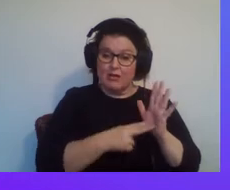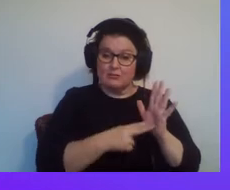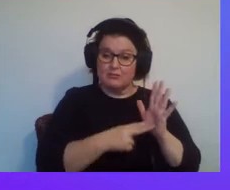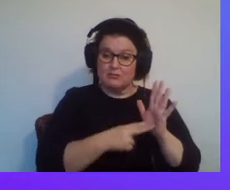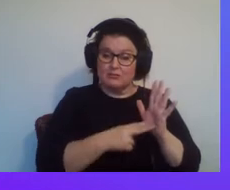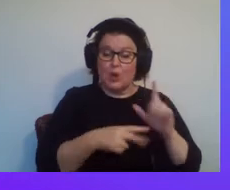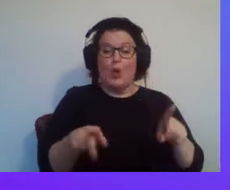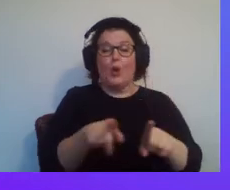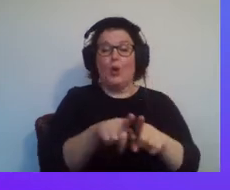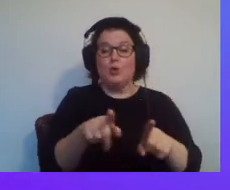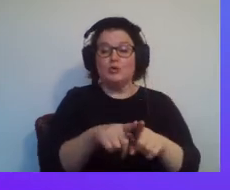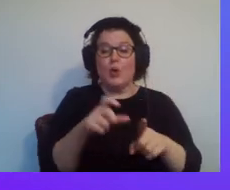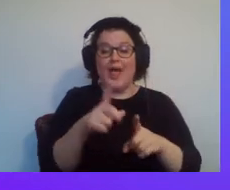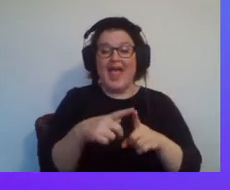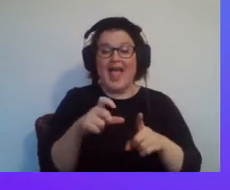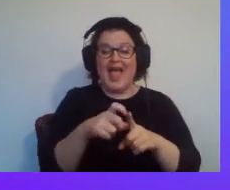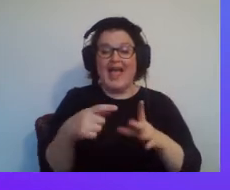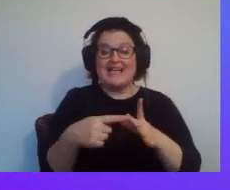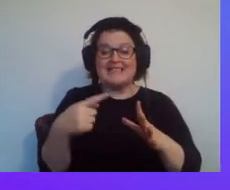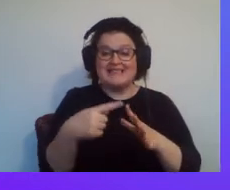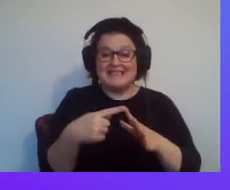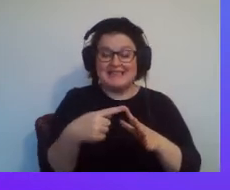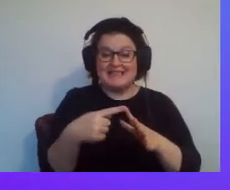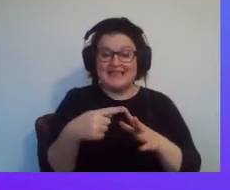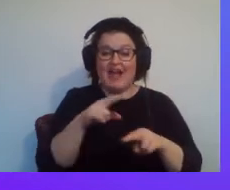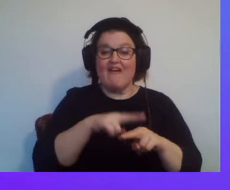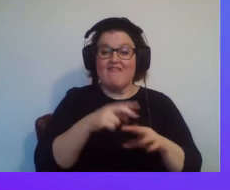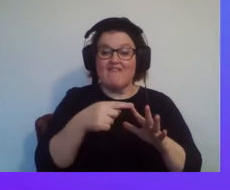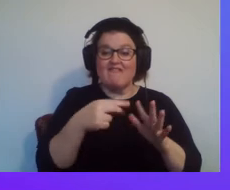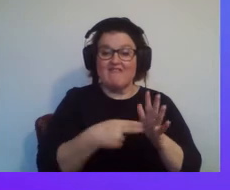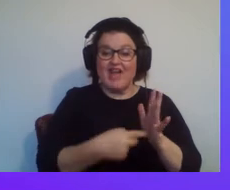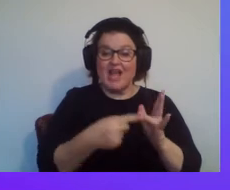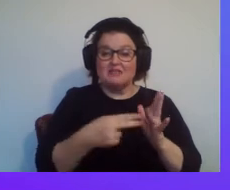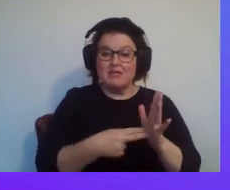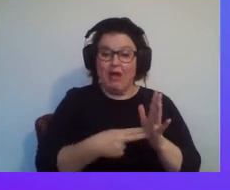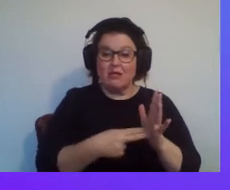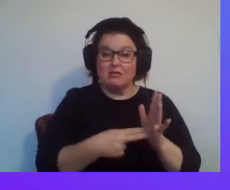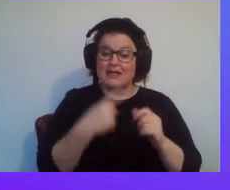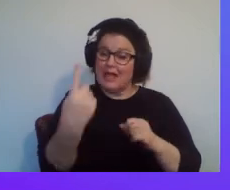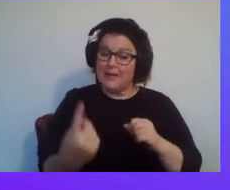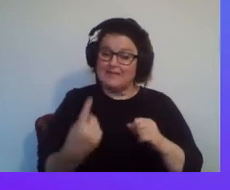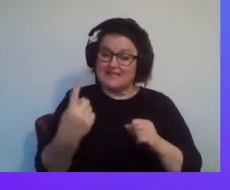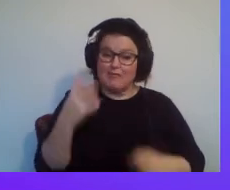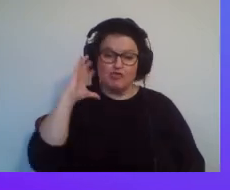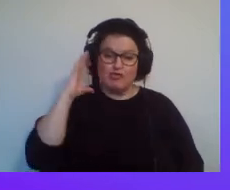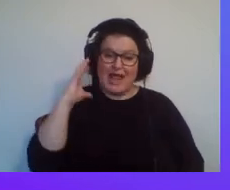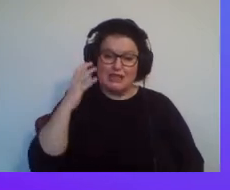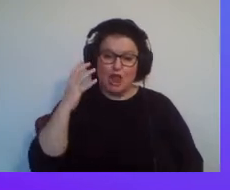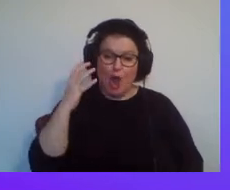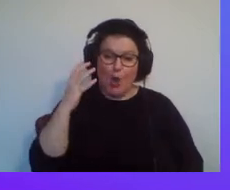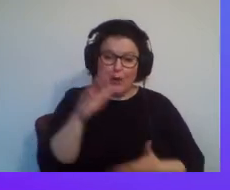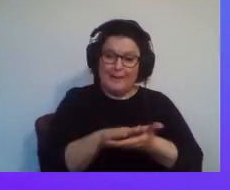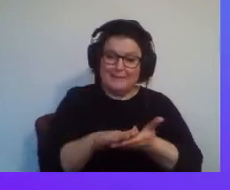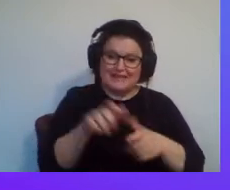Drive Time show, hears many of the concerns from Londoners about the vaccine. So he hears the concerns that people